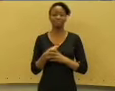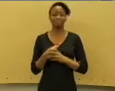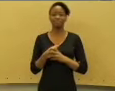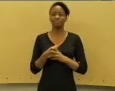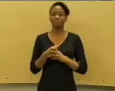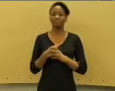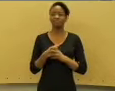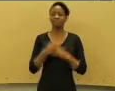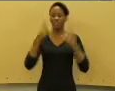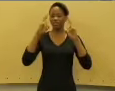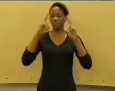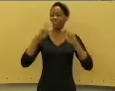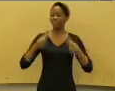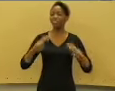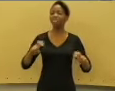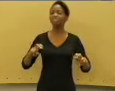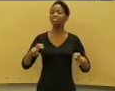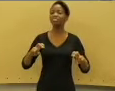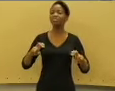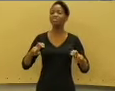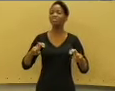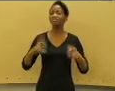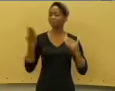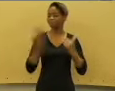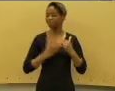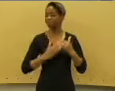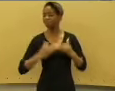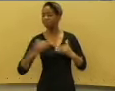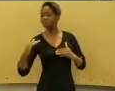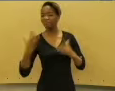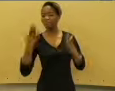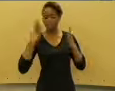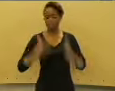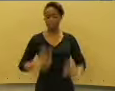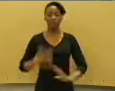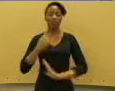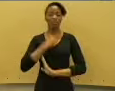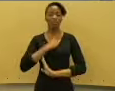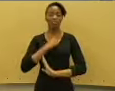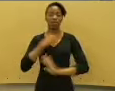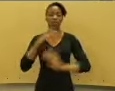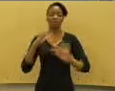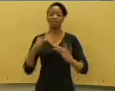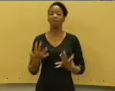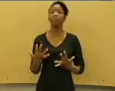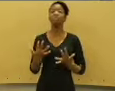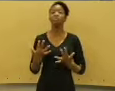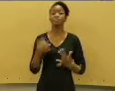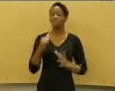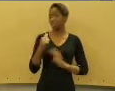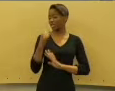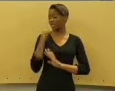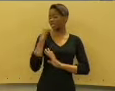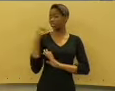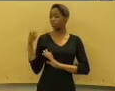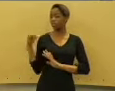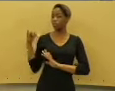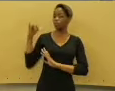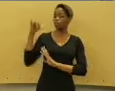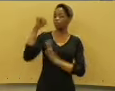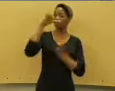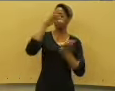ongoing research about my body and what I respond to. When we were flying here yesterday, we were stuck